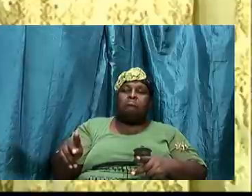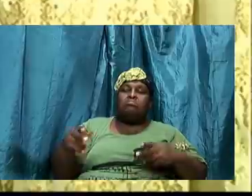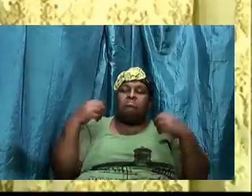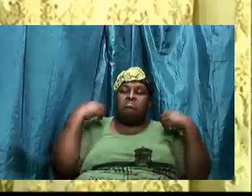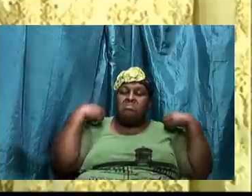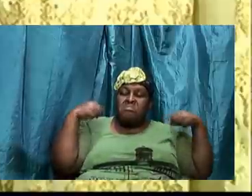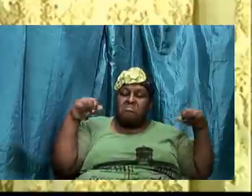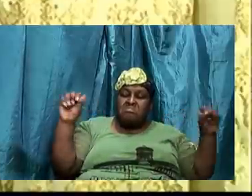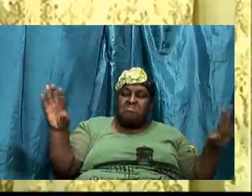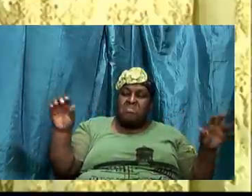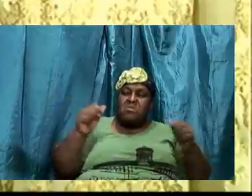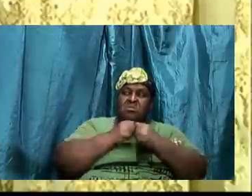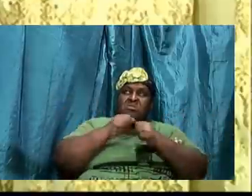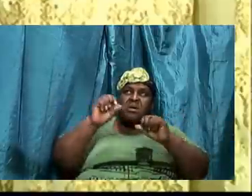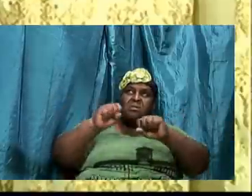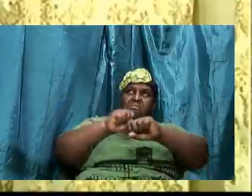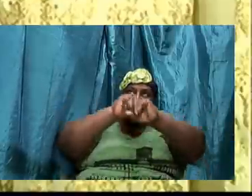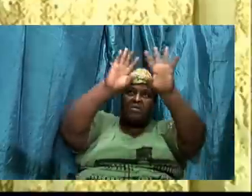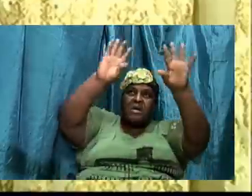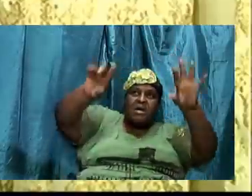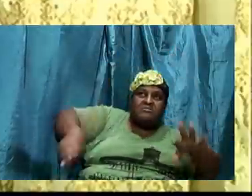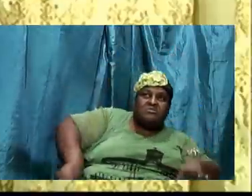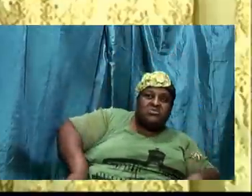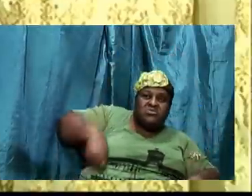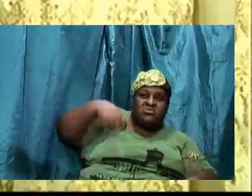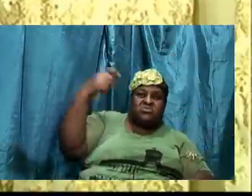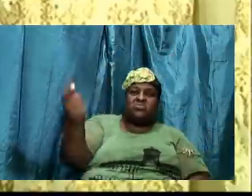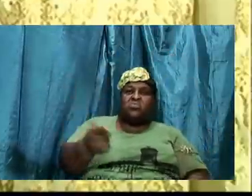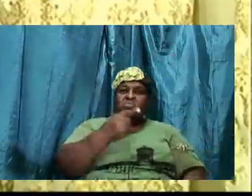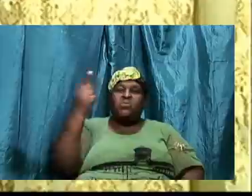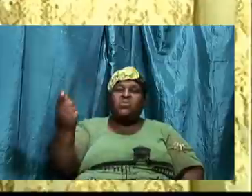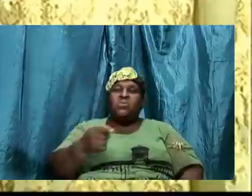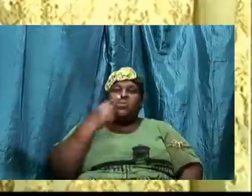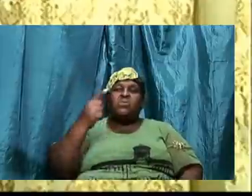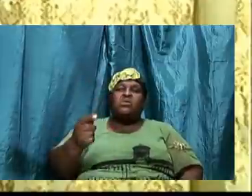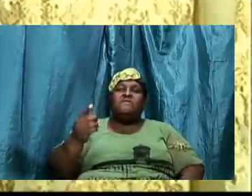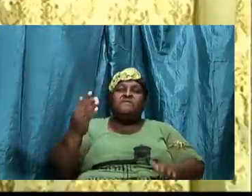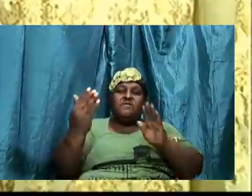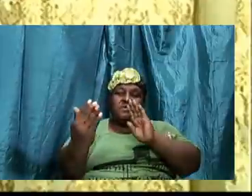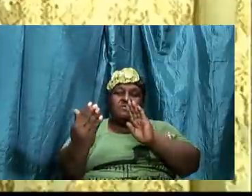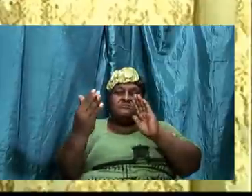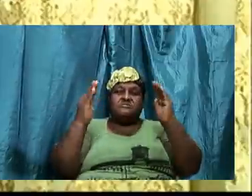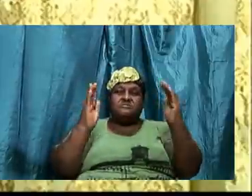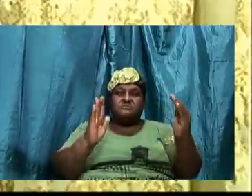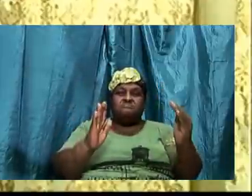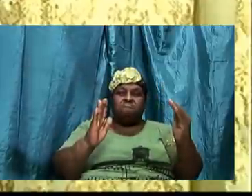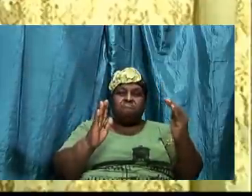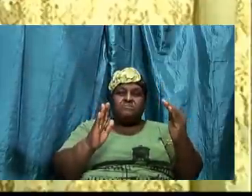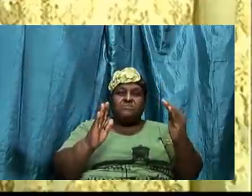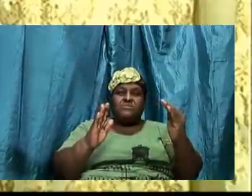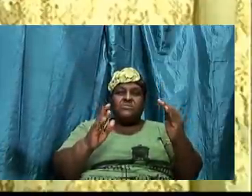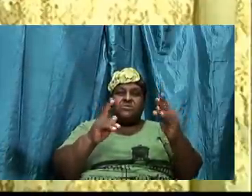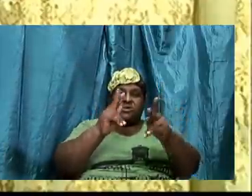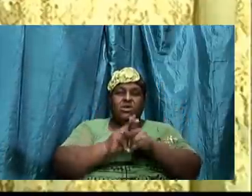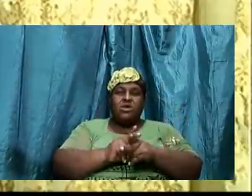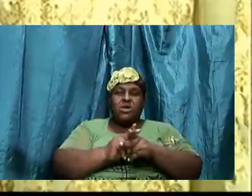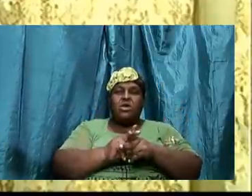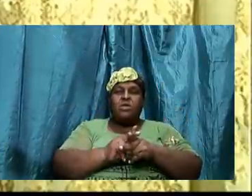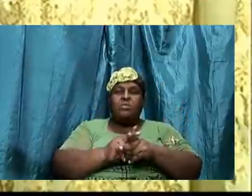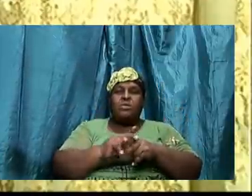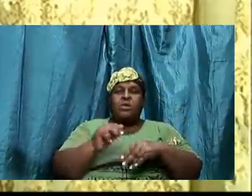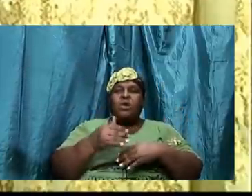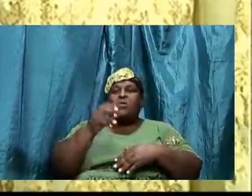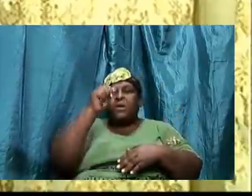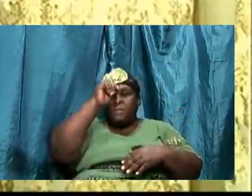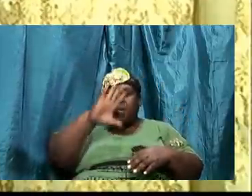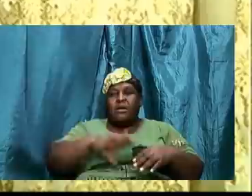with flaming swords, turn every side to keep away man from eating from the tree